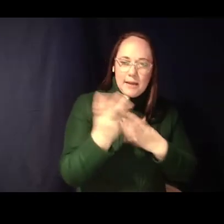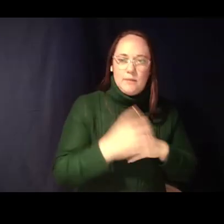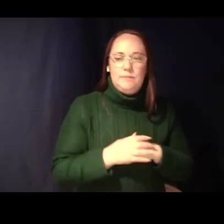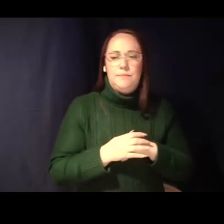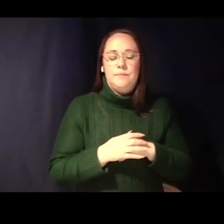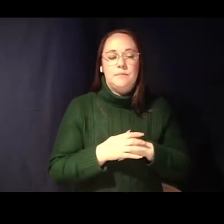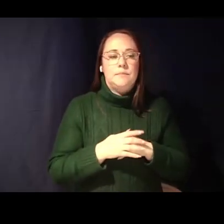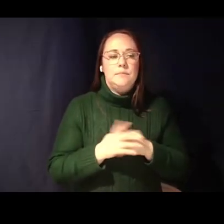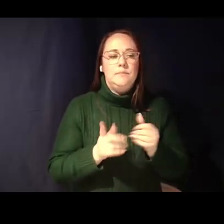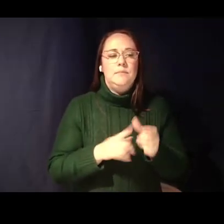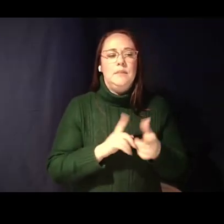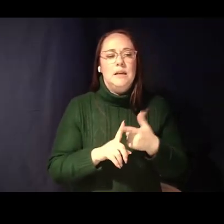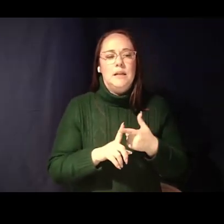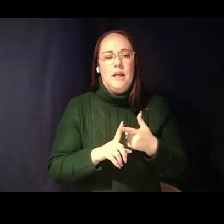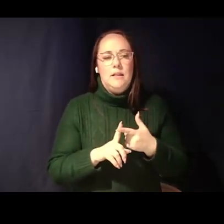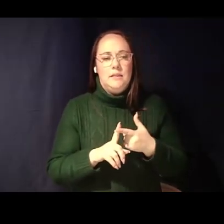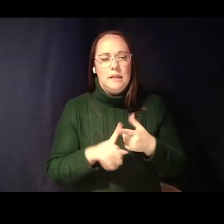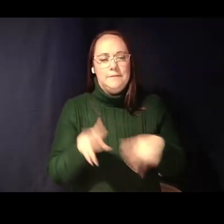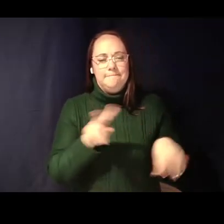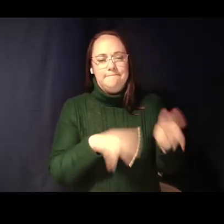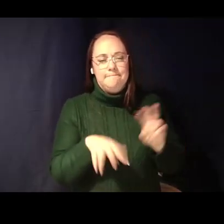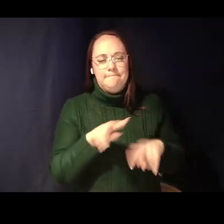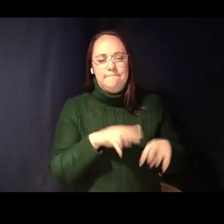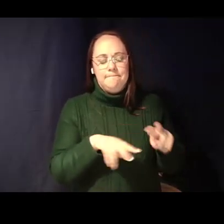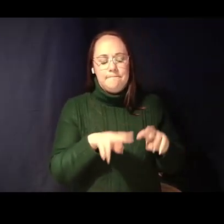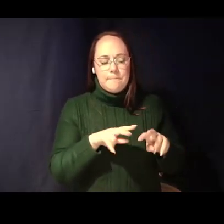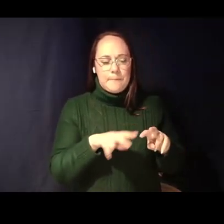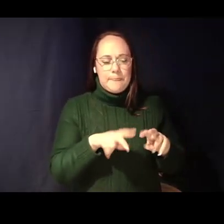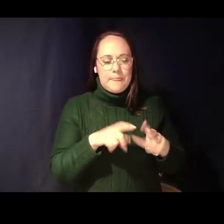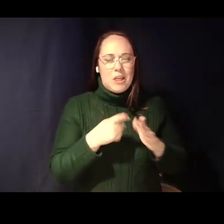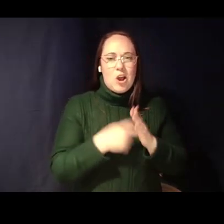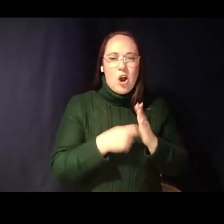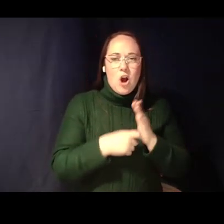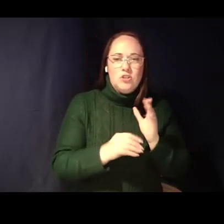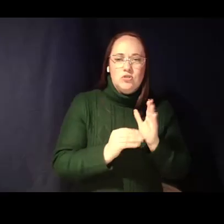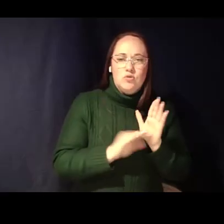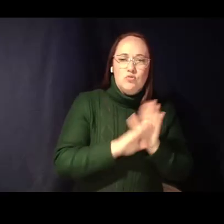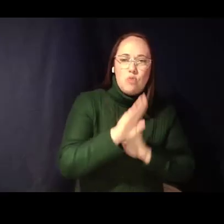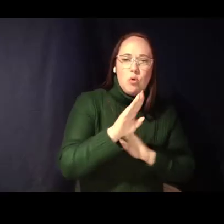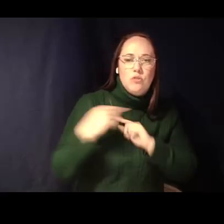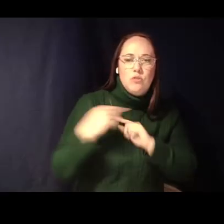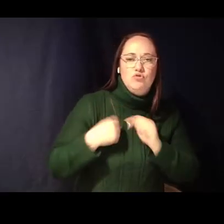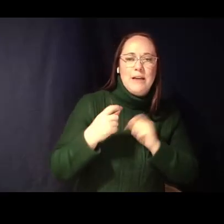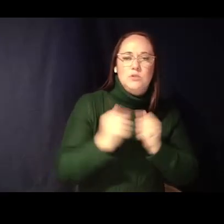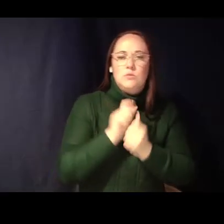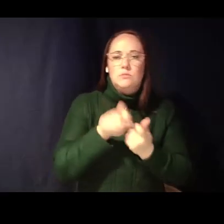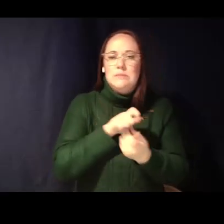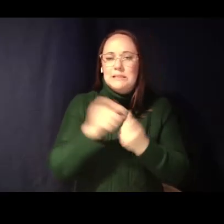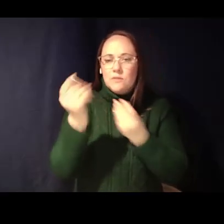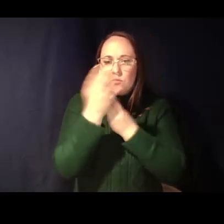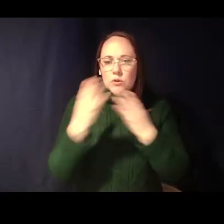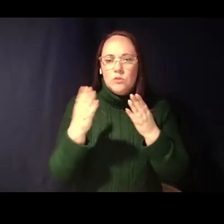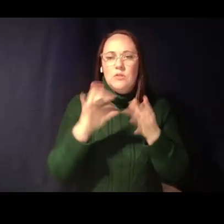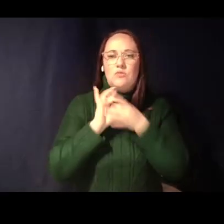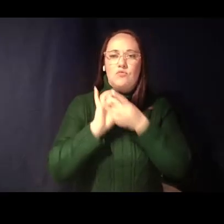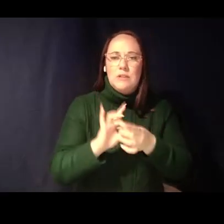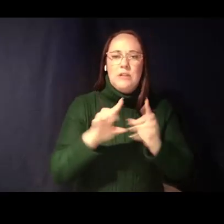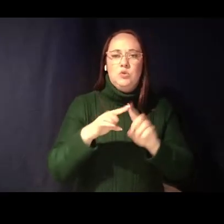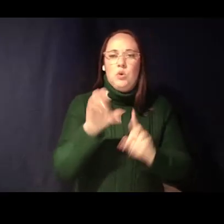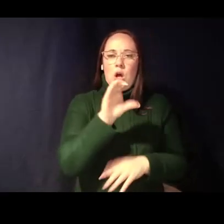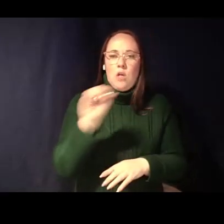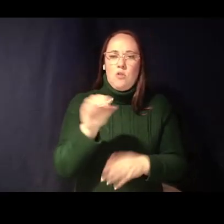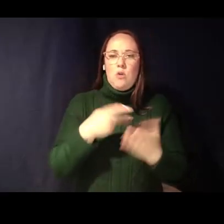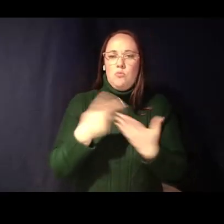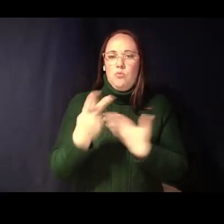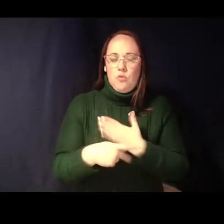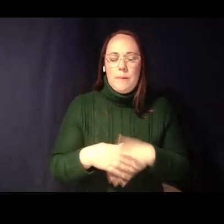to go in and look at cost growth trends with more specific information that was directly relevant to the Colorado's